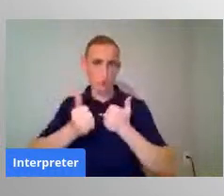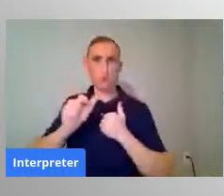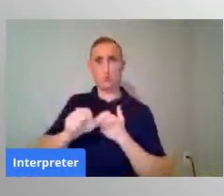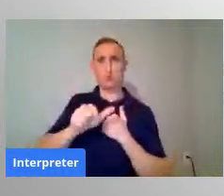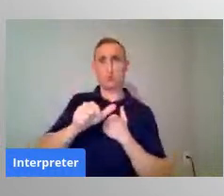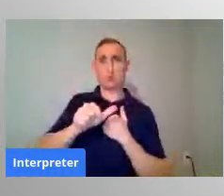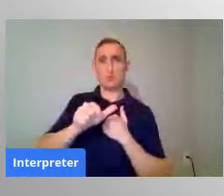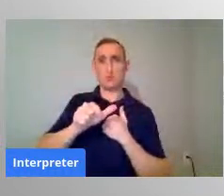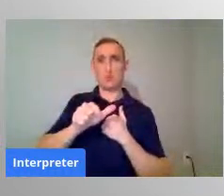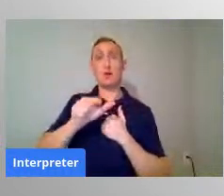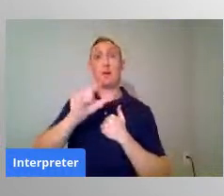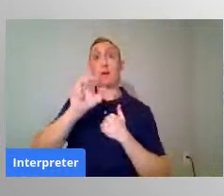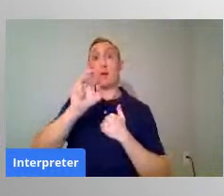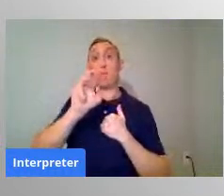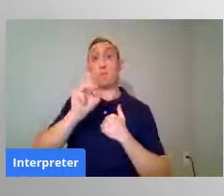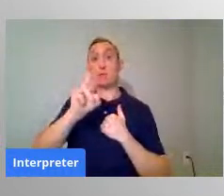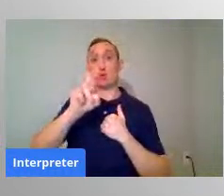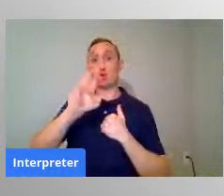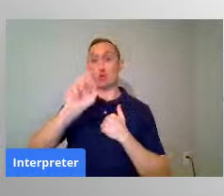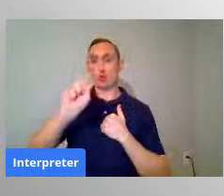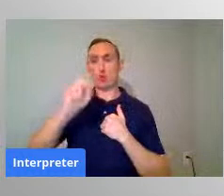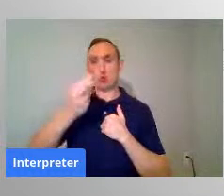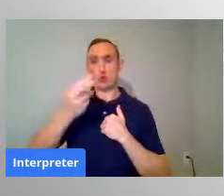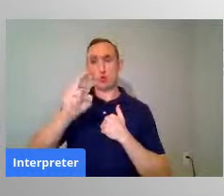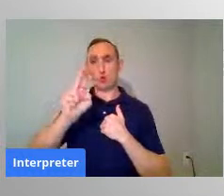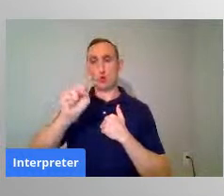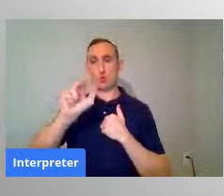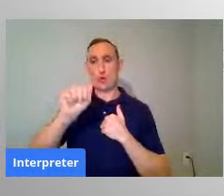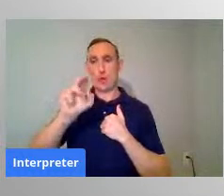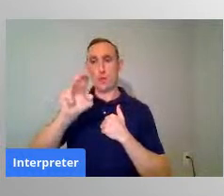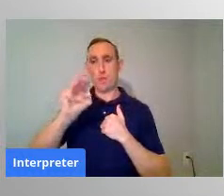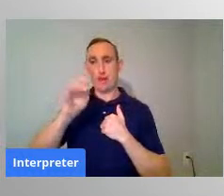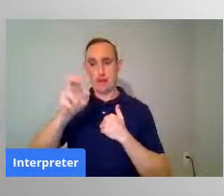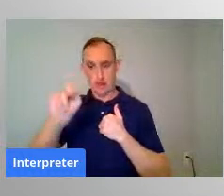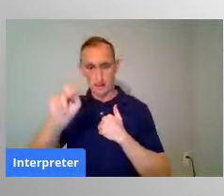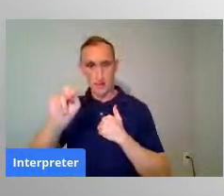Yes, ma'am. Mr. Schooneman will present our financials at this time.